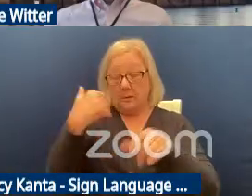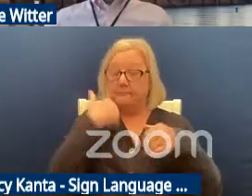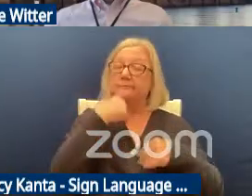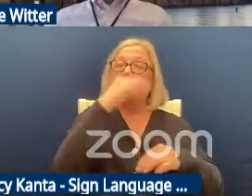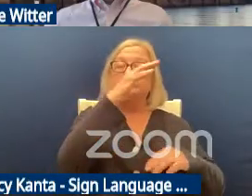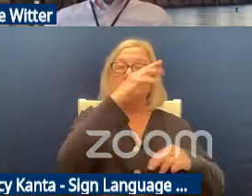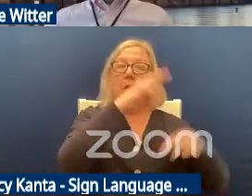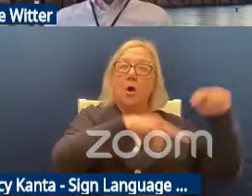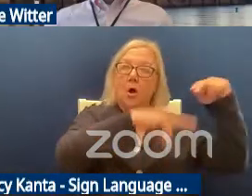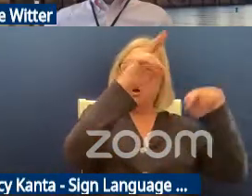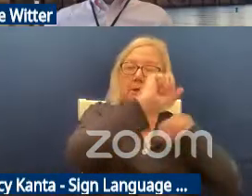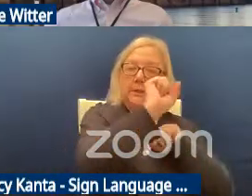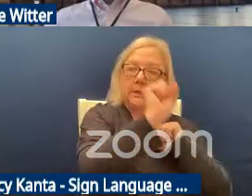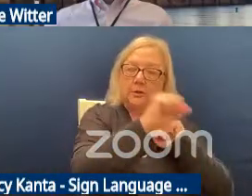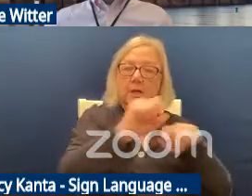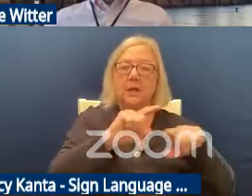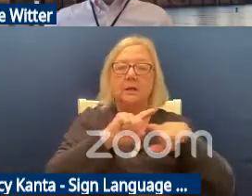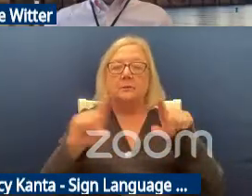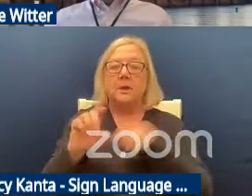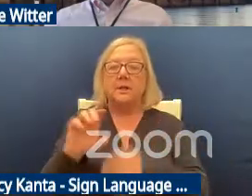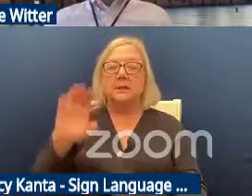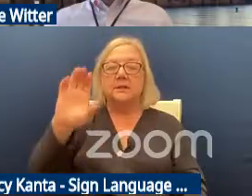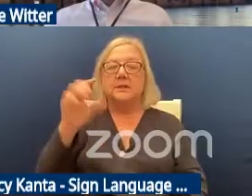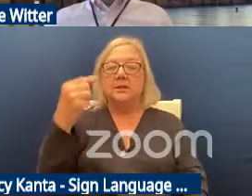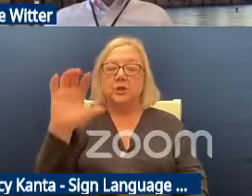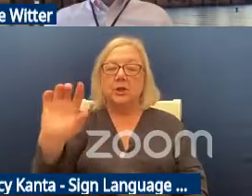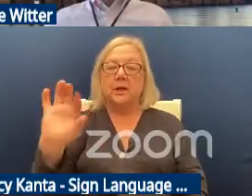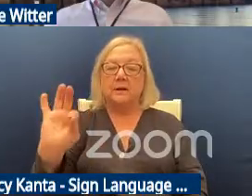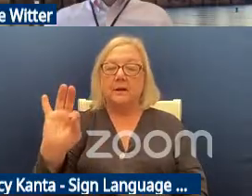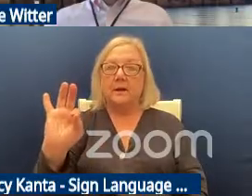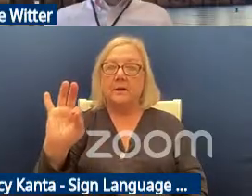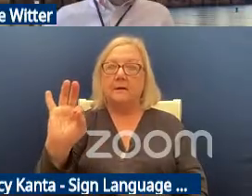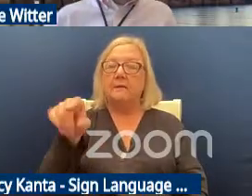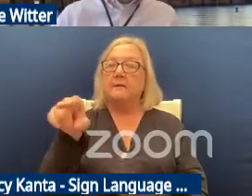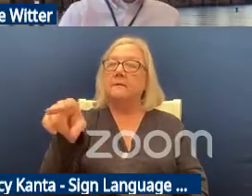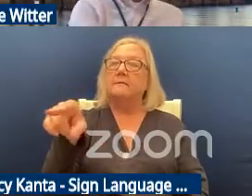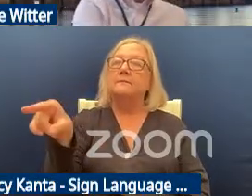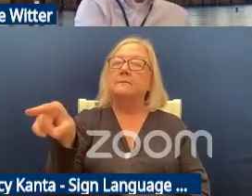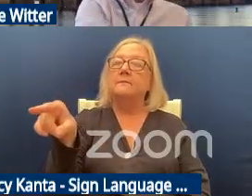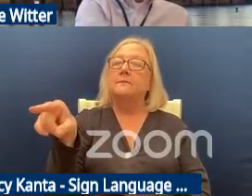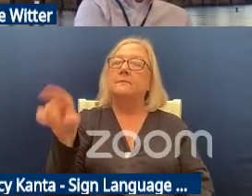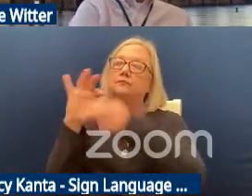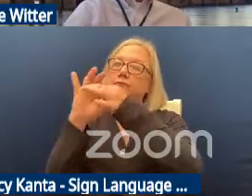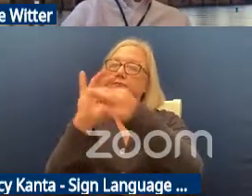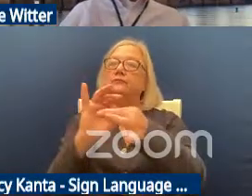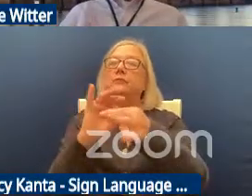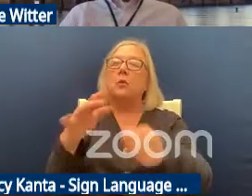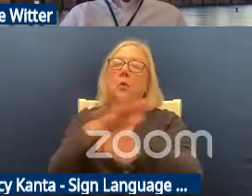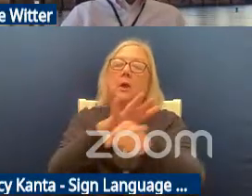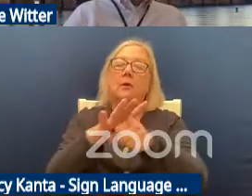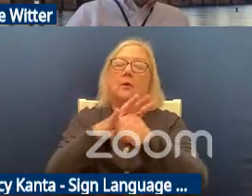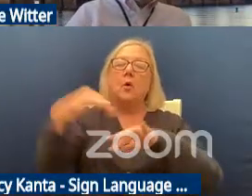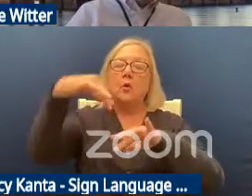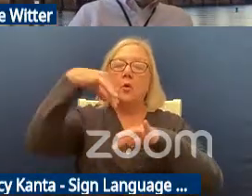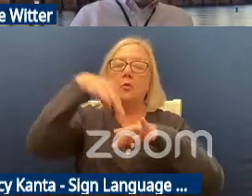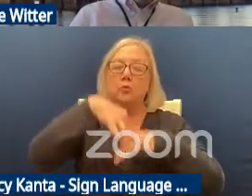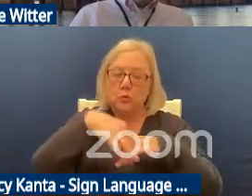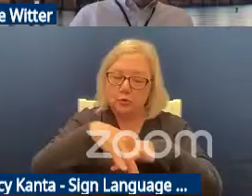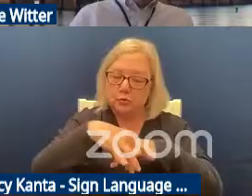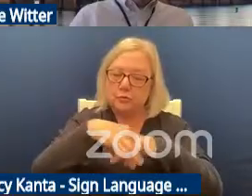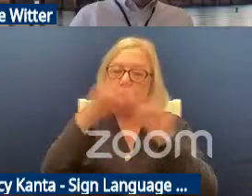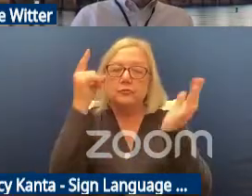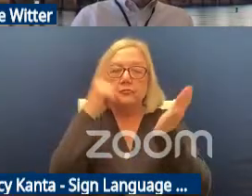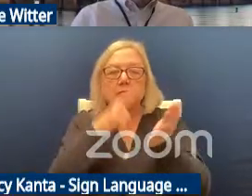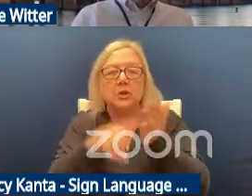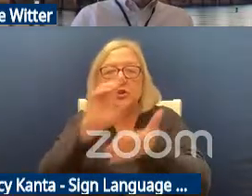ZGF, a firm with very much local roots here, looking at design elements as well.